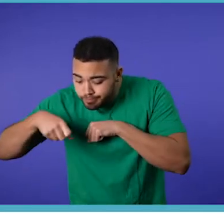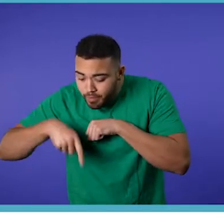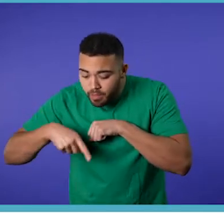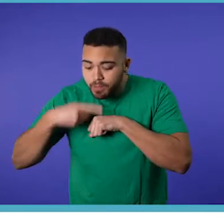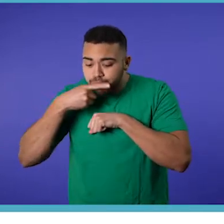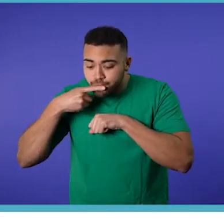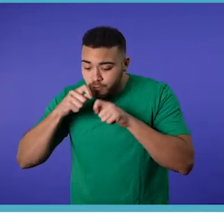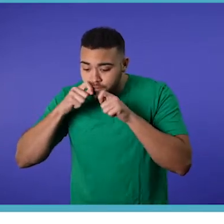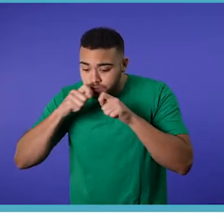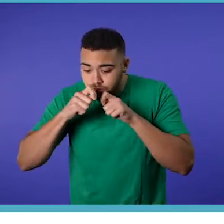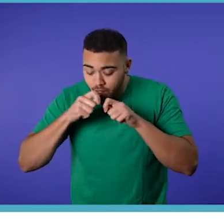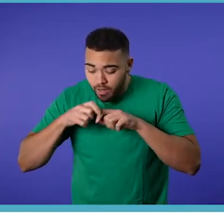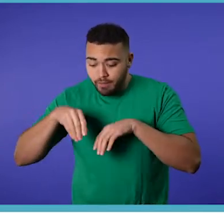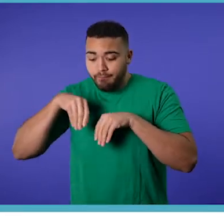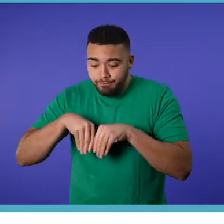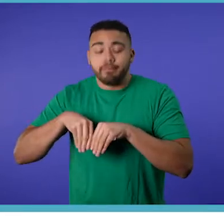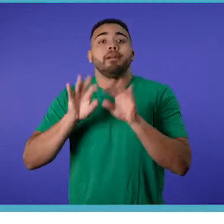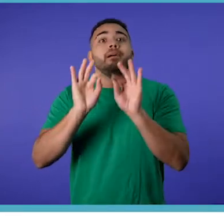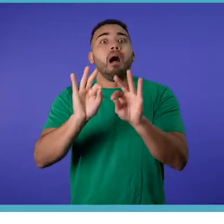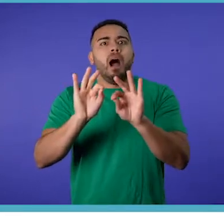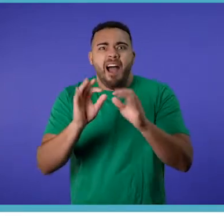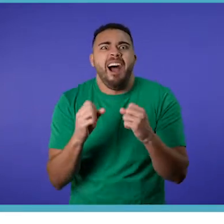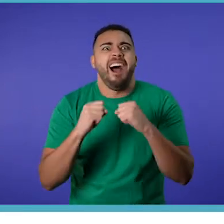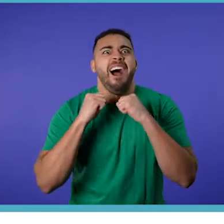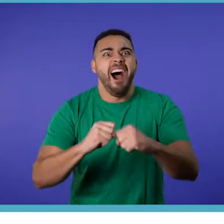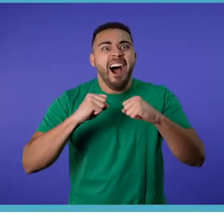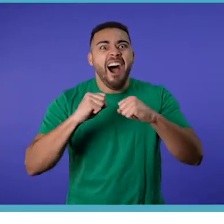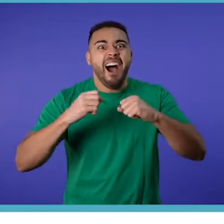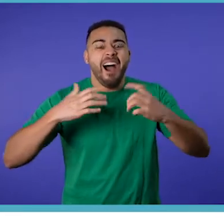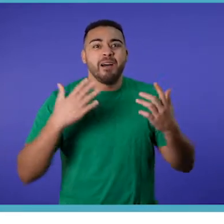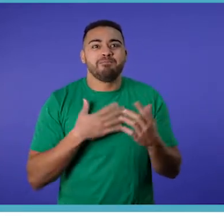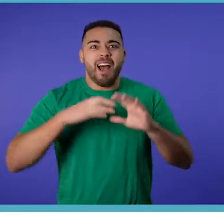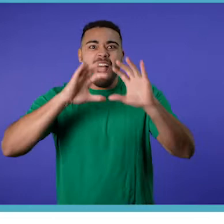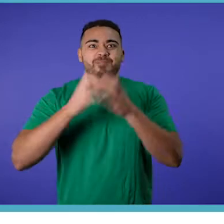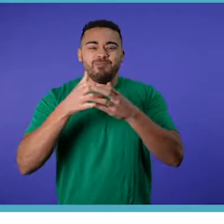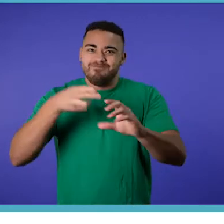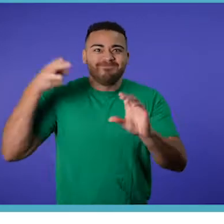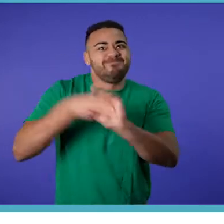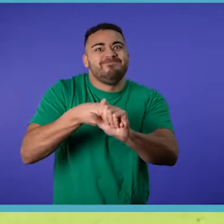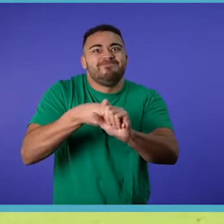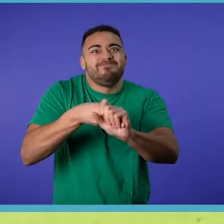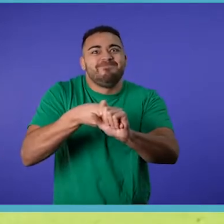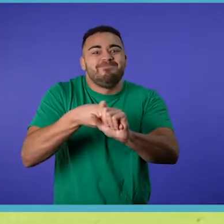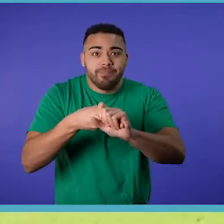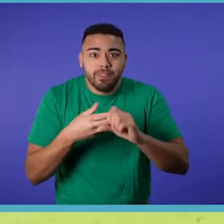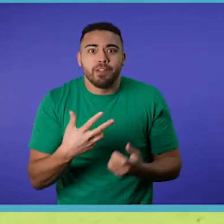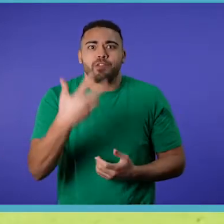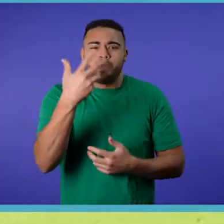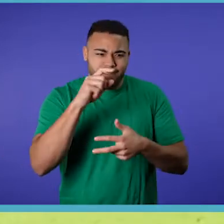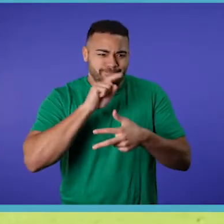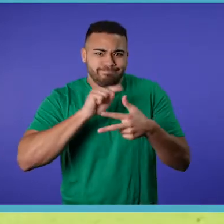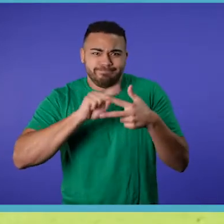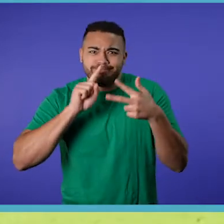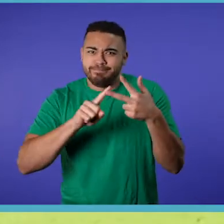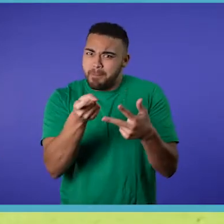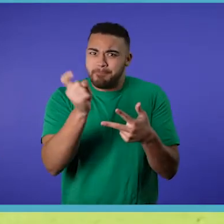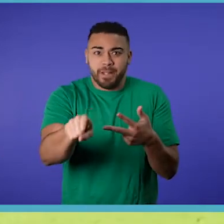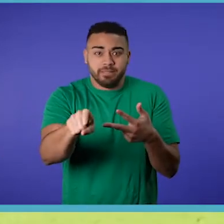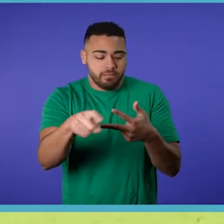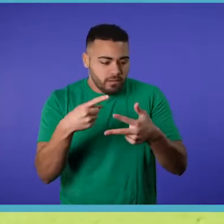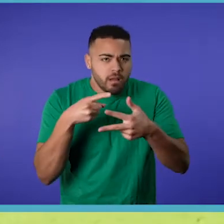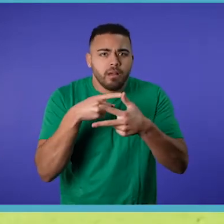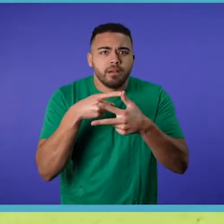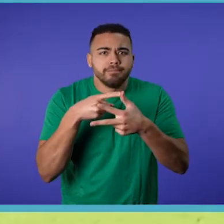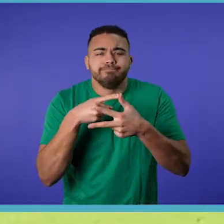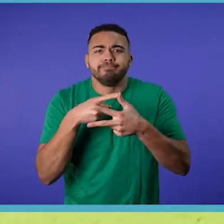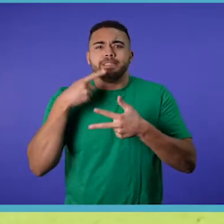Tyler. "The club for me. 3 cool quests and no trapeze." Quest 1. Brush